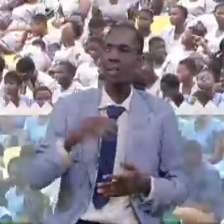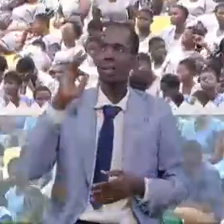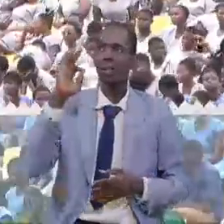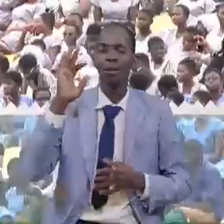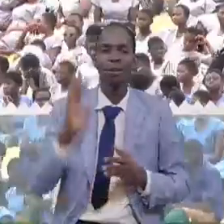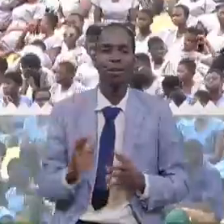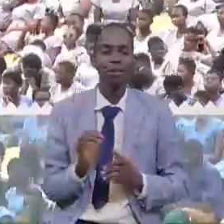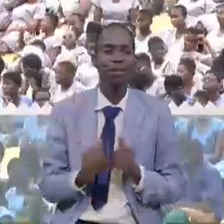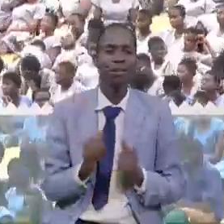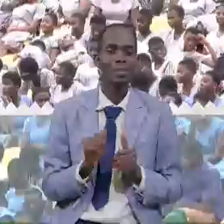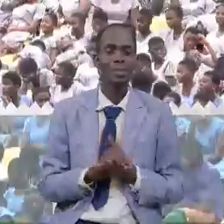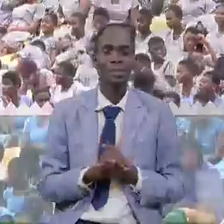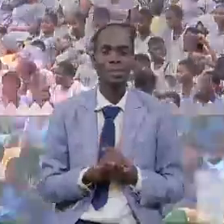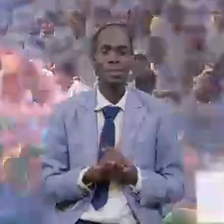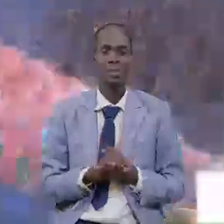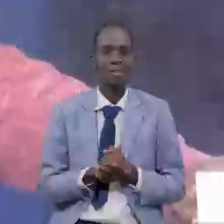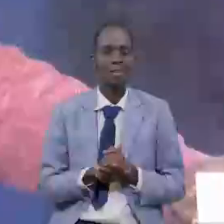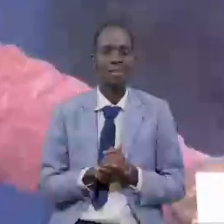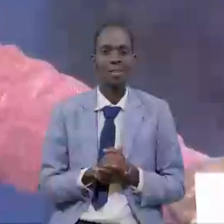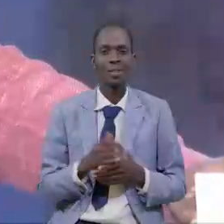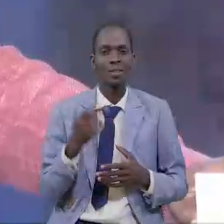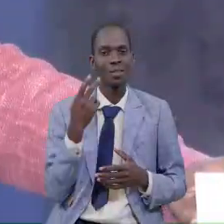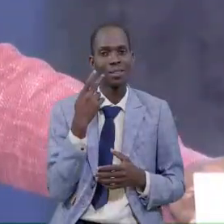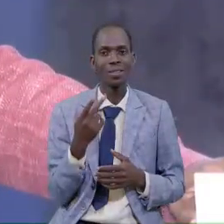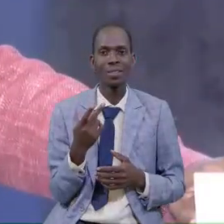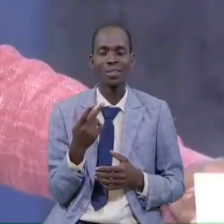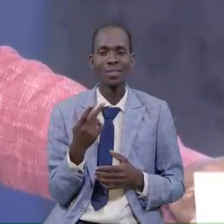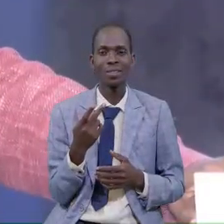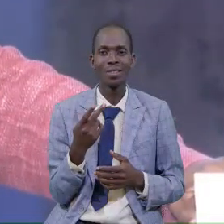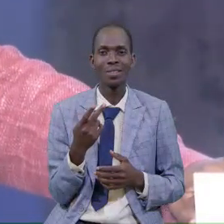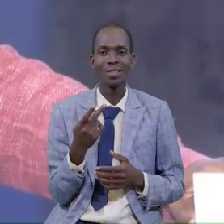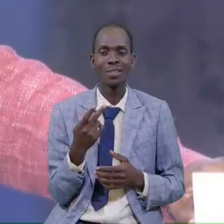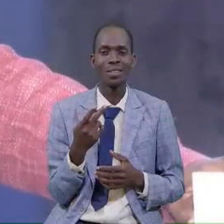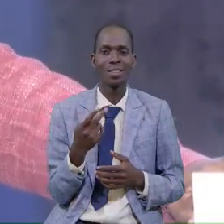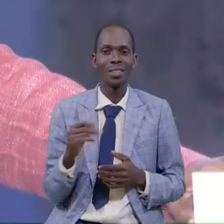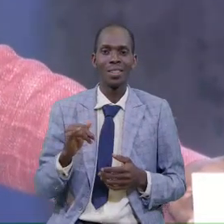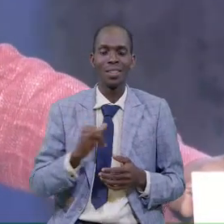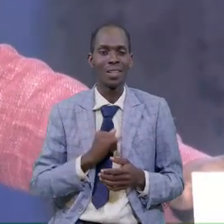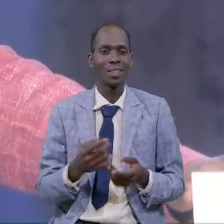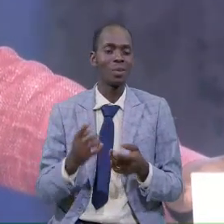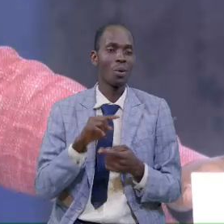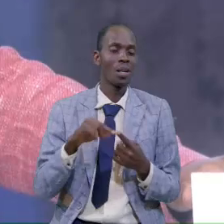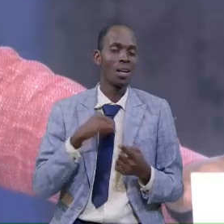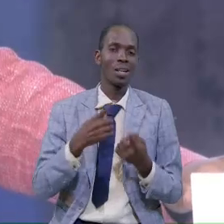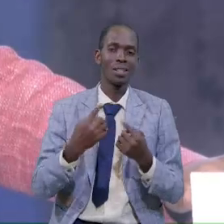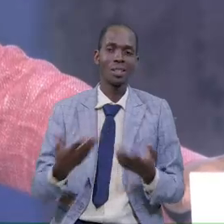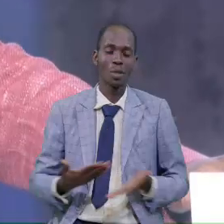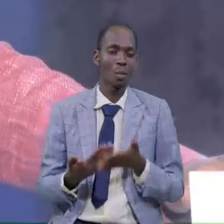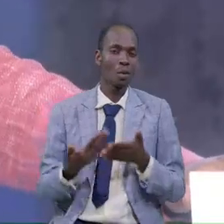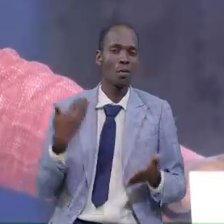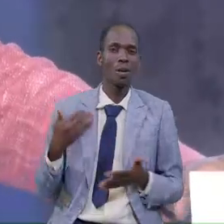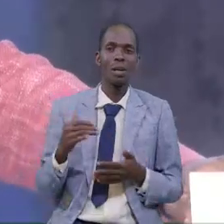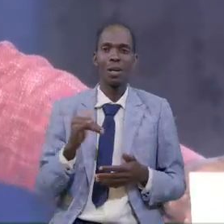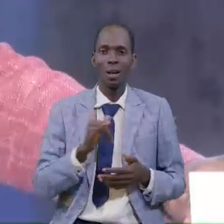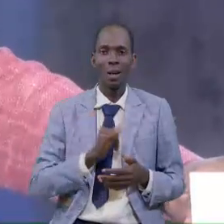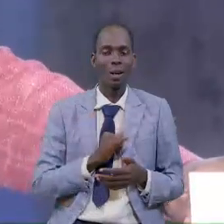Listen, this is a new generation of Kumasi people. When I came here the first time, and all those years when I asked a question,